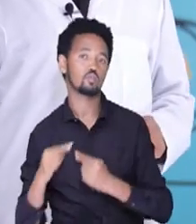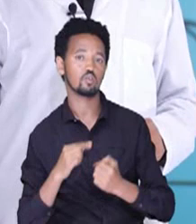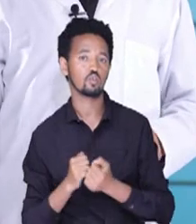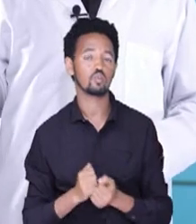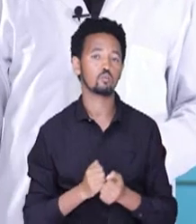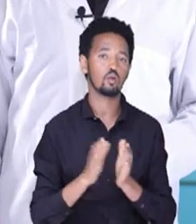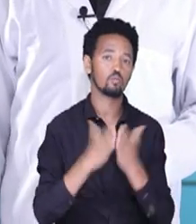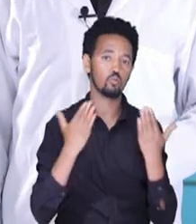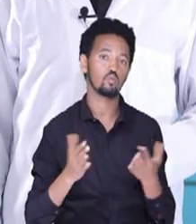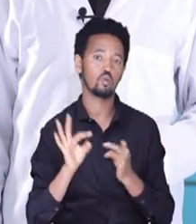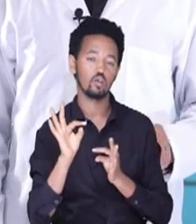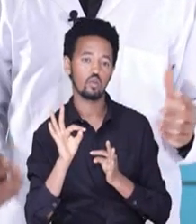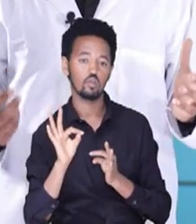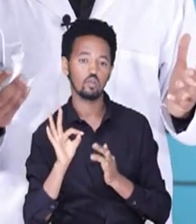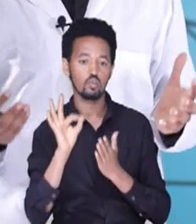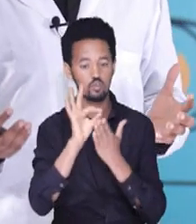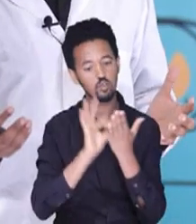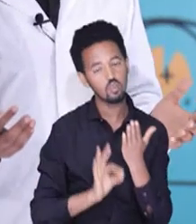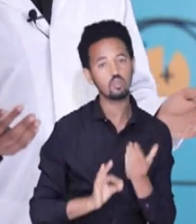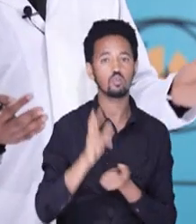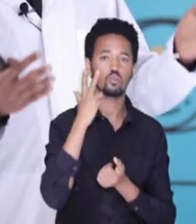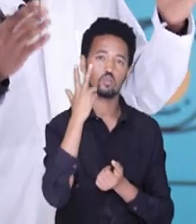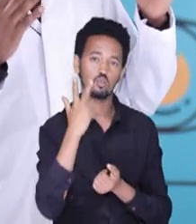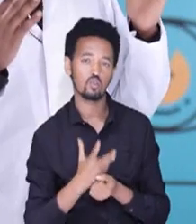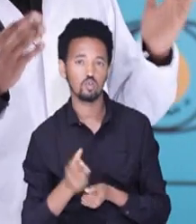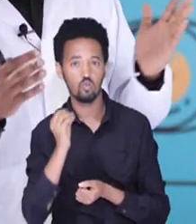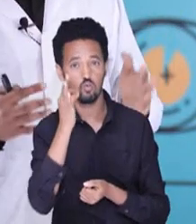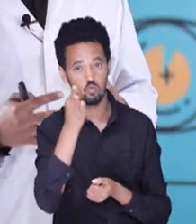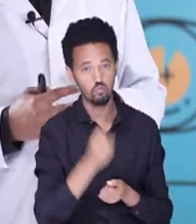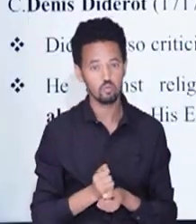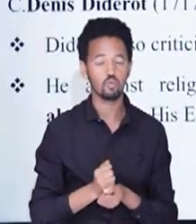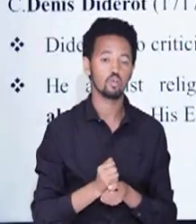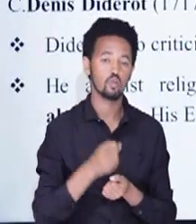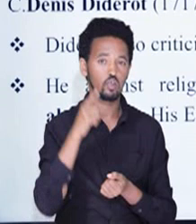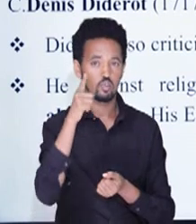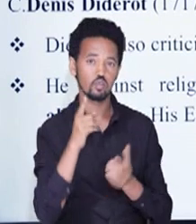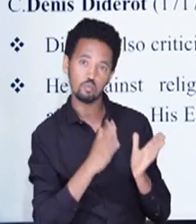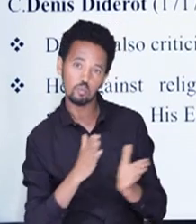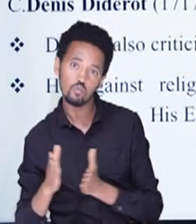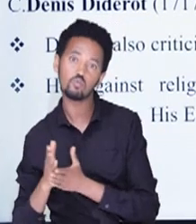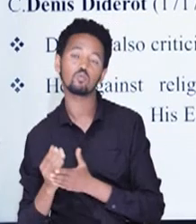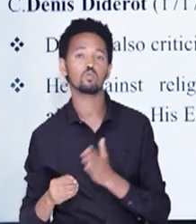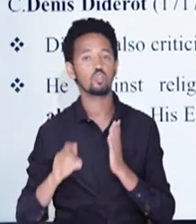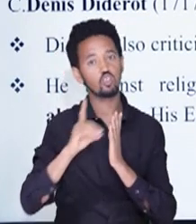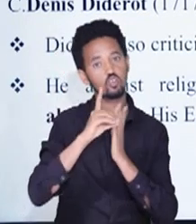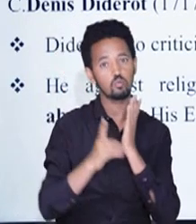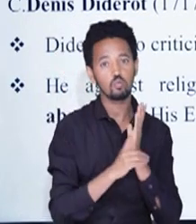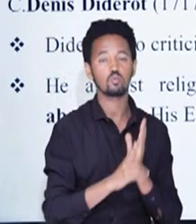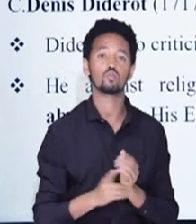a book entitled The Spirit of Law. He proposed to prevent despotism